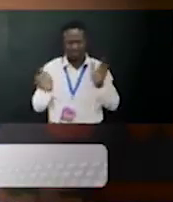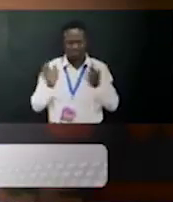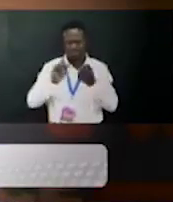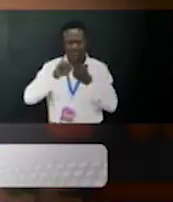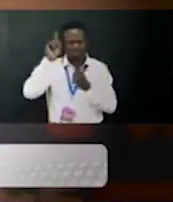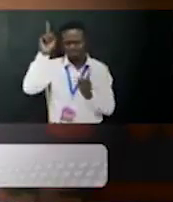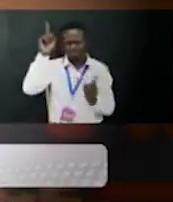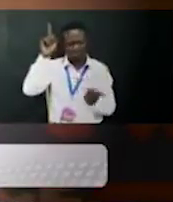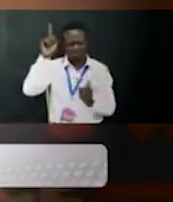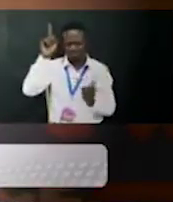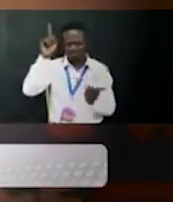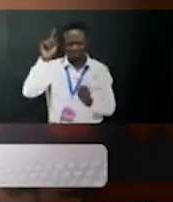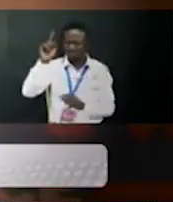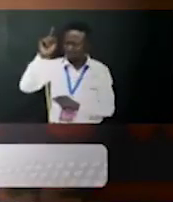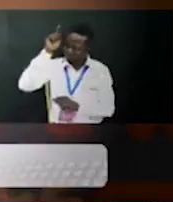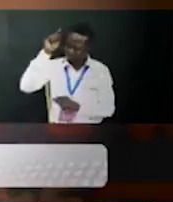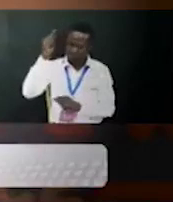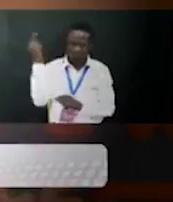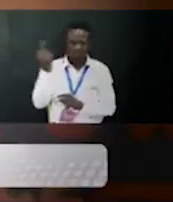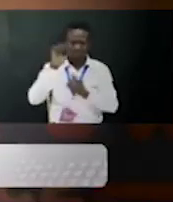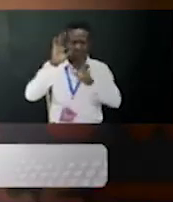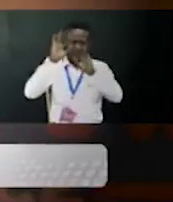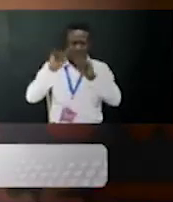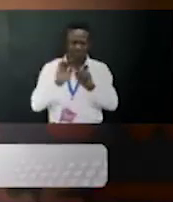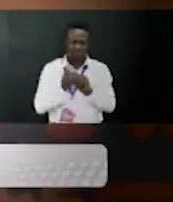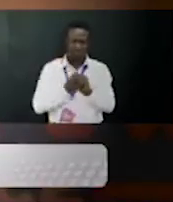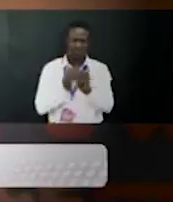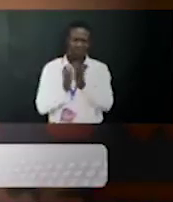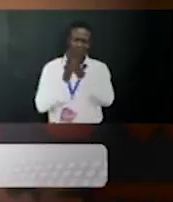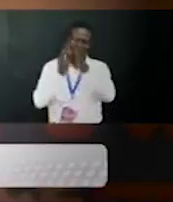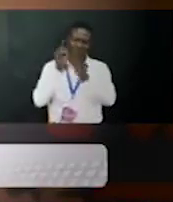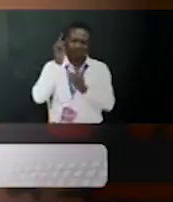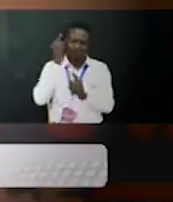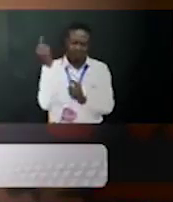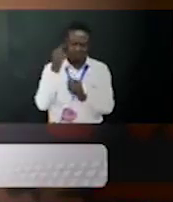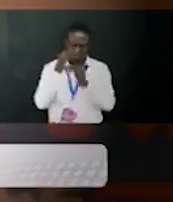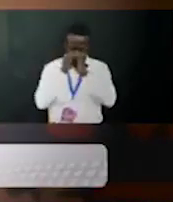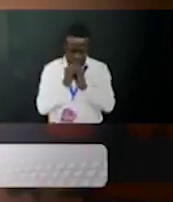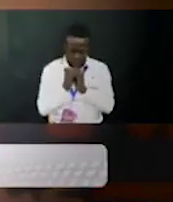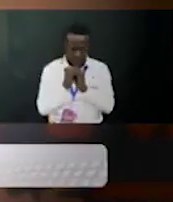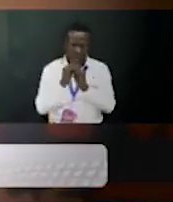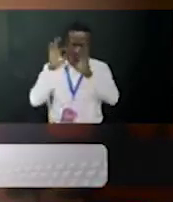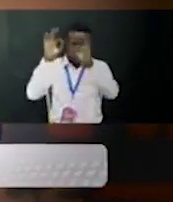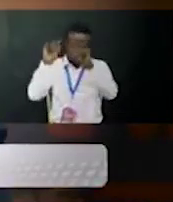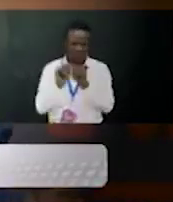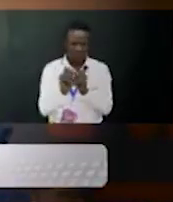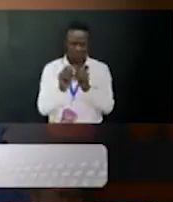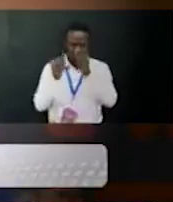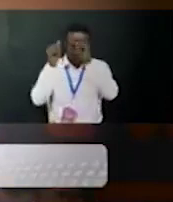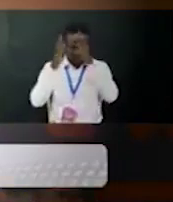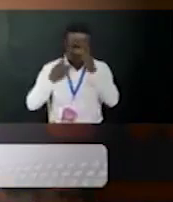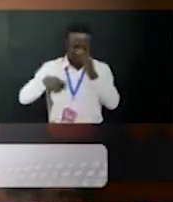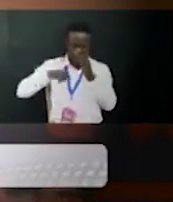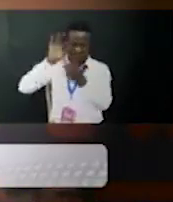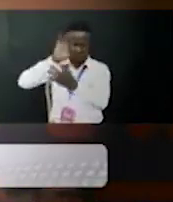you. You alone deserve our praise, and you alone deserve our worship. Father, we come